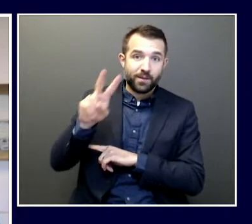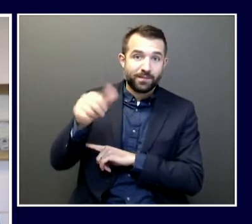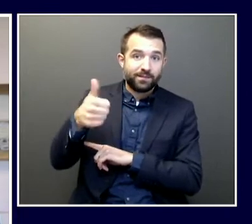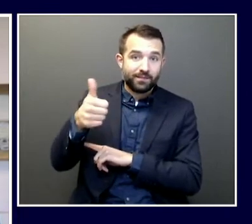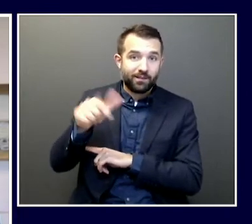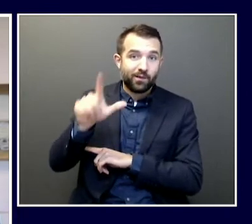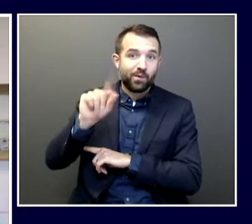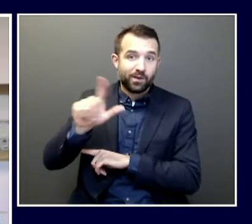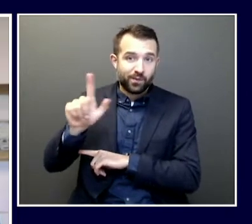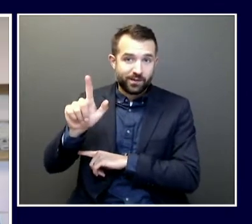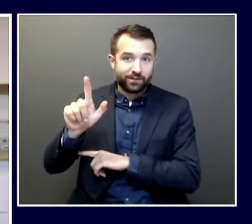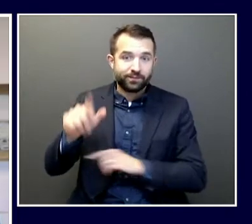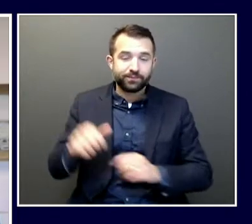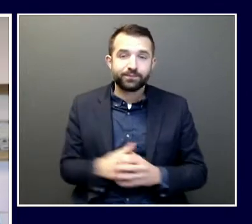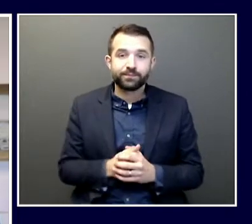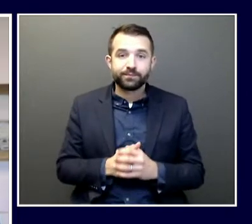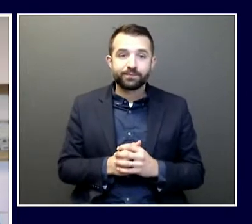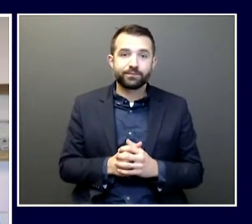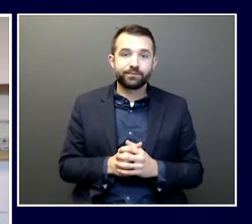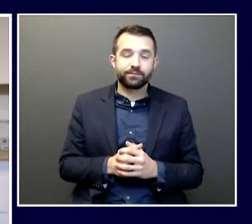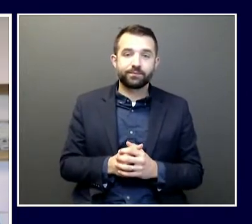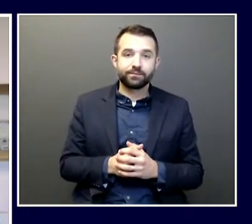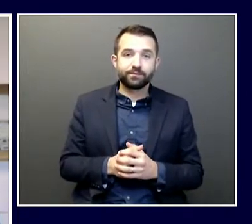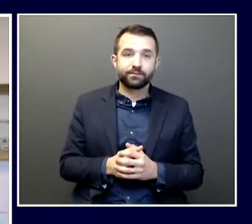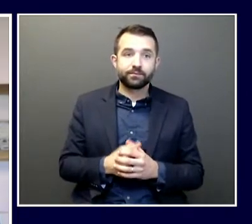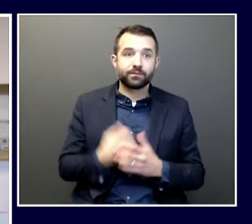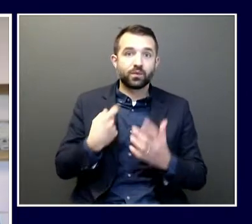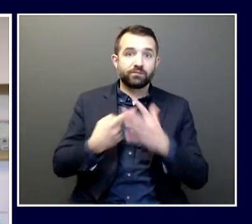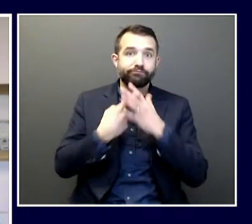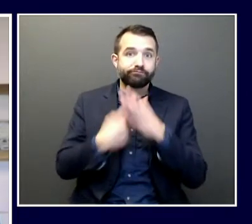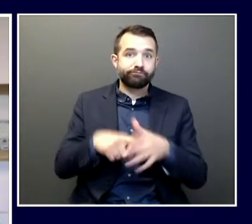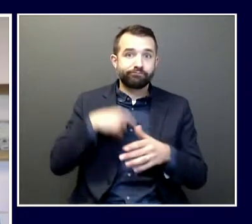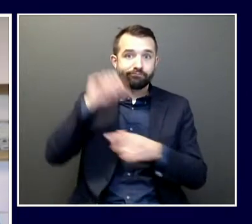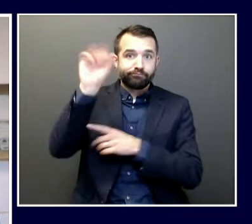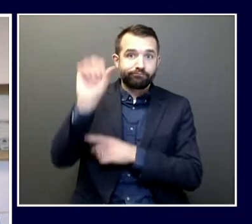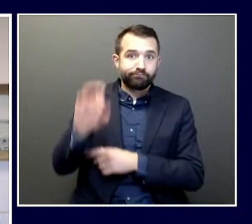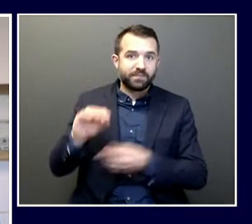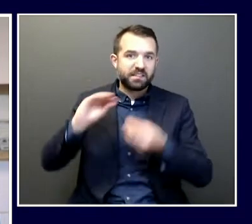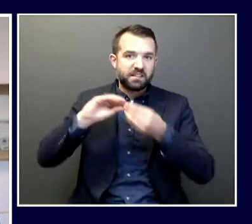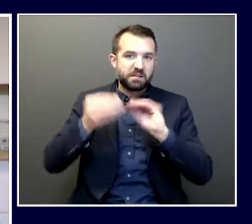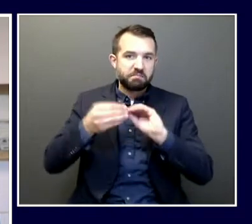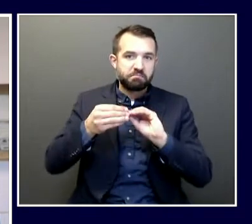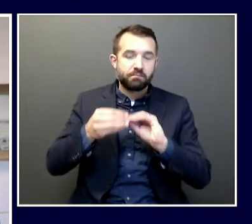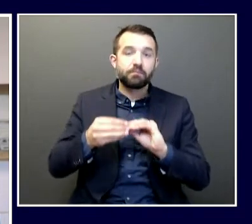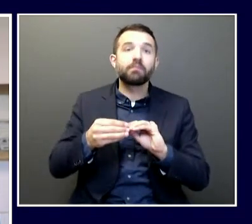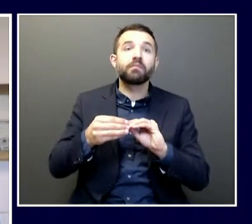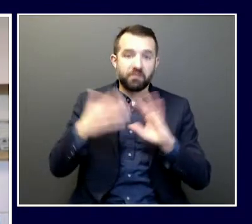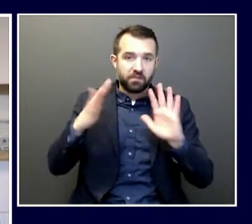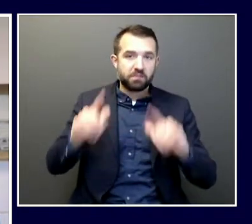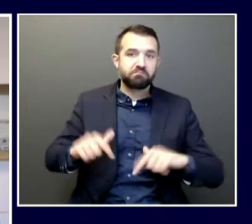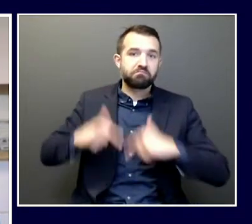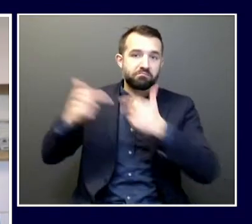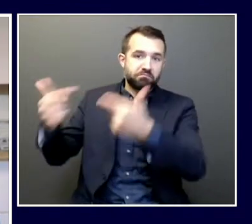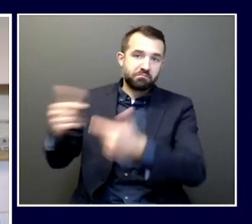2021. I'll start by talking about where we are epidemiologically and then turn things over to Commissioner Wambrew for